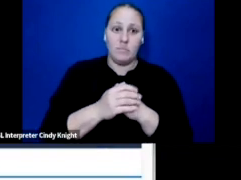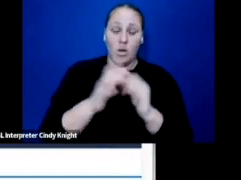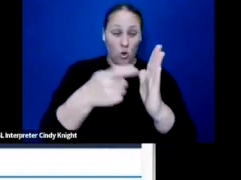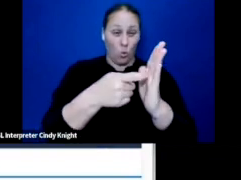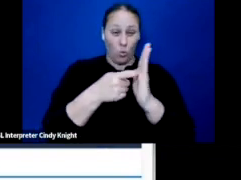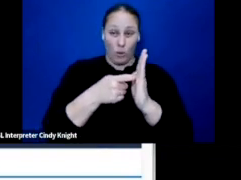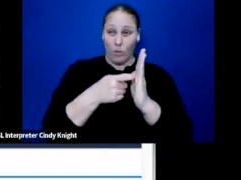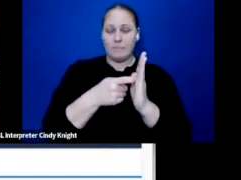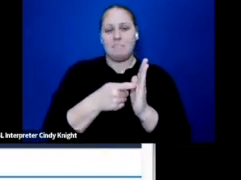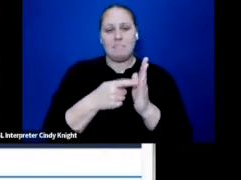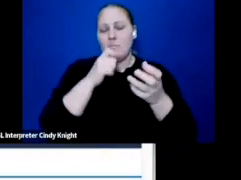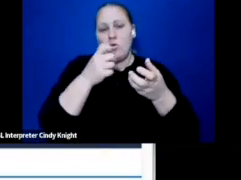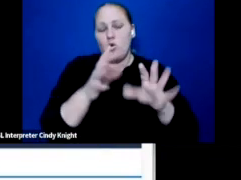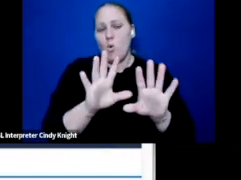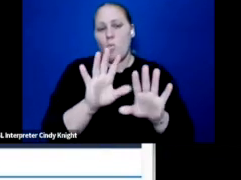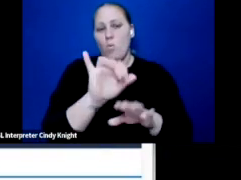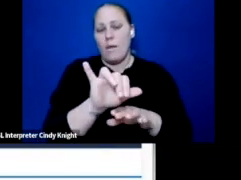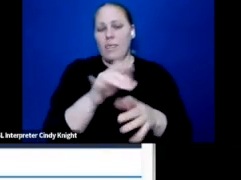it.